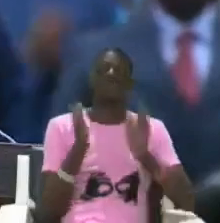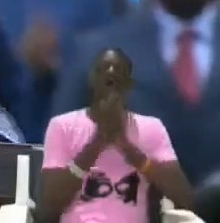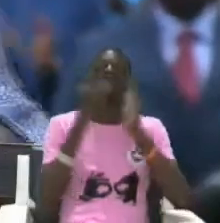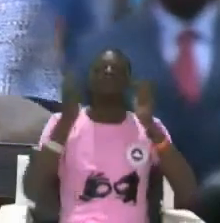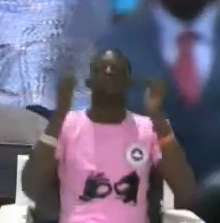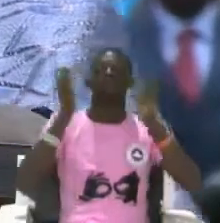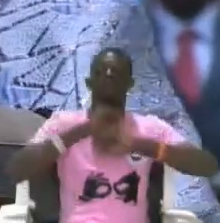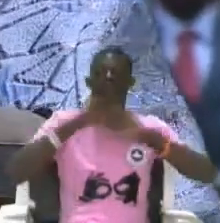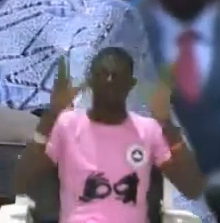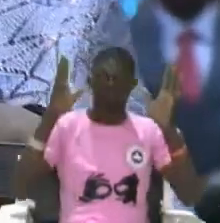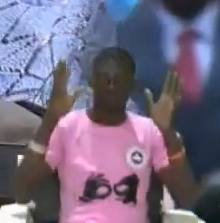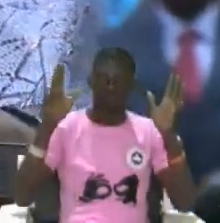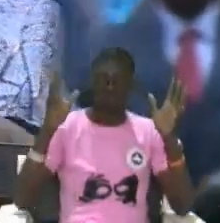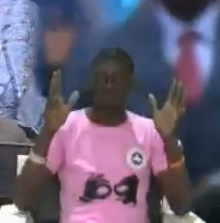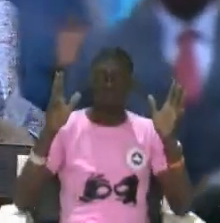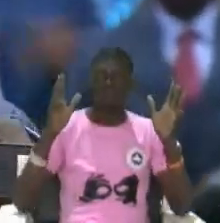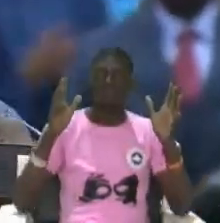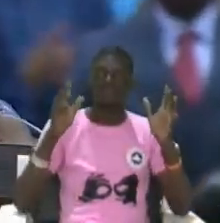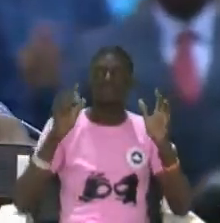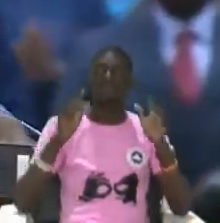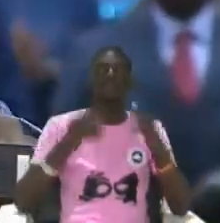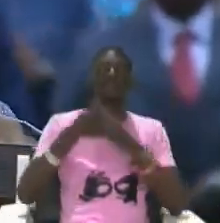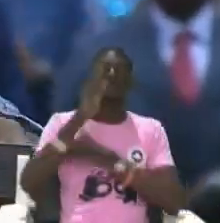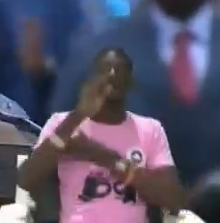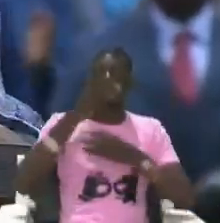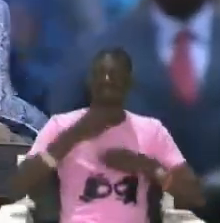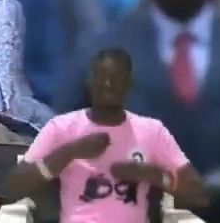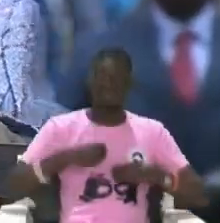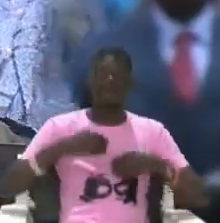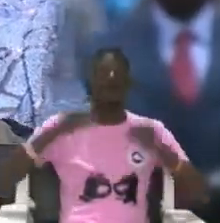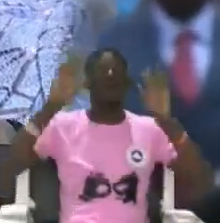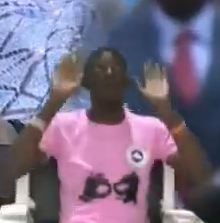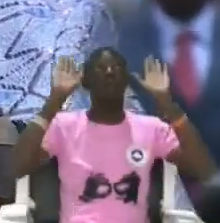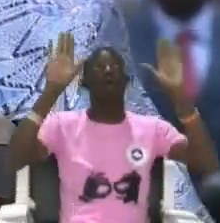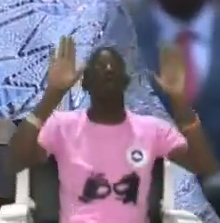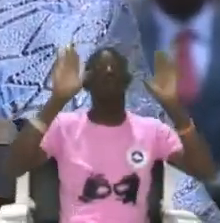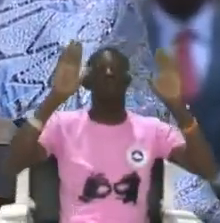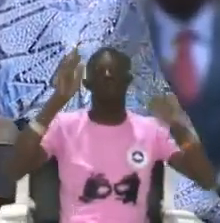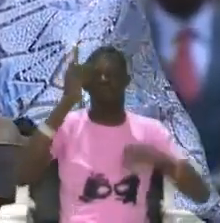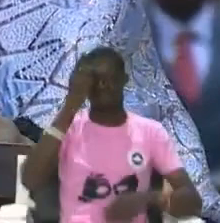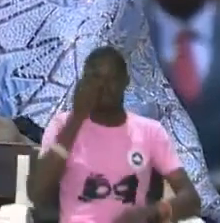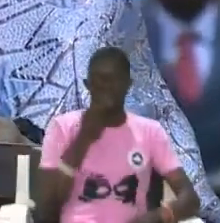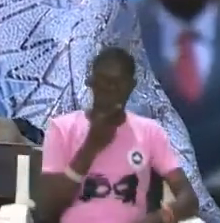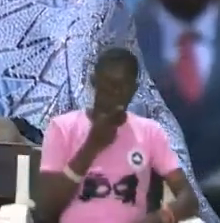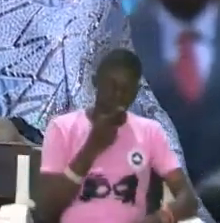Hallelujah. The Lord has given us wonderful parents.